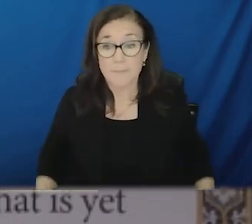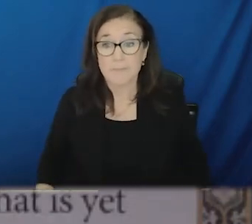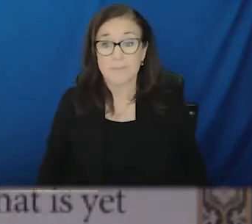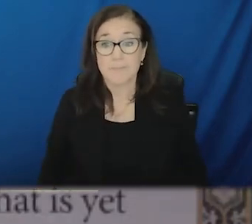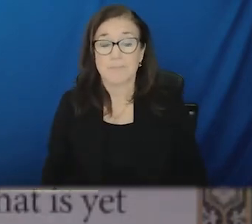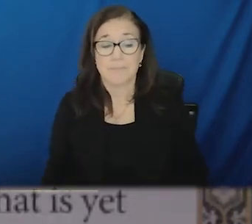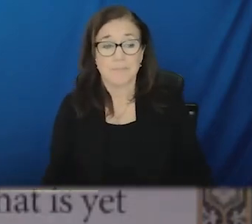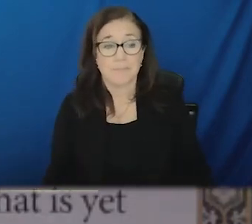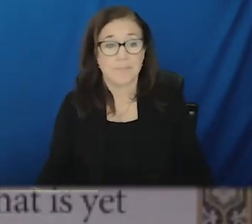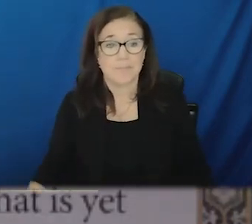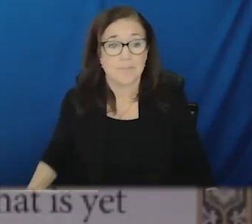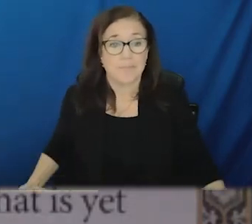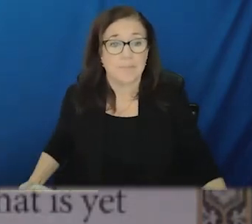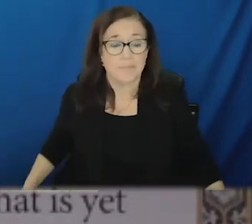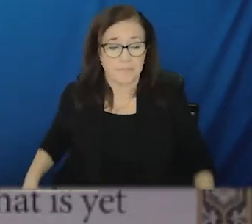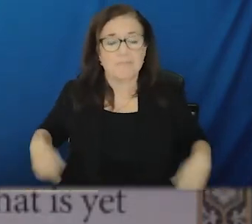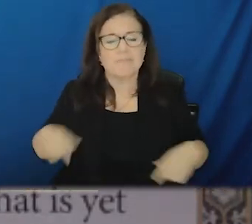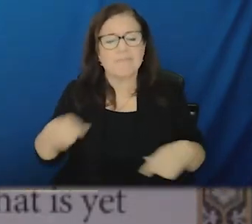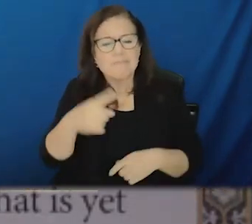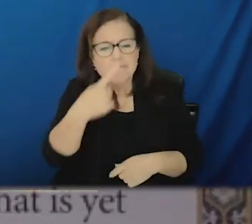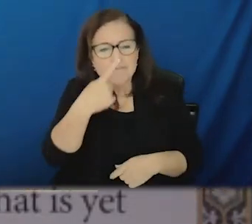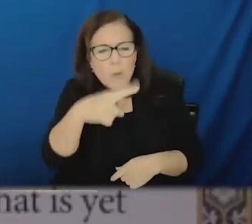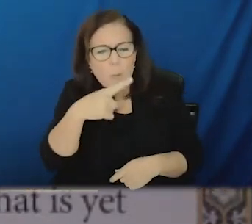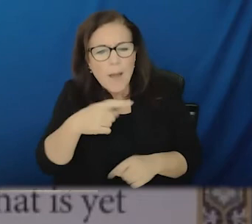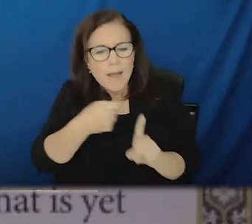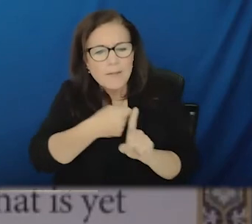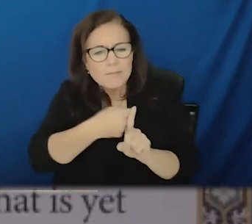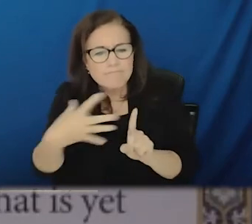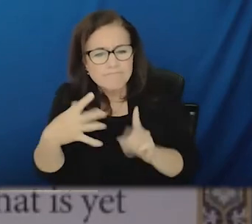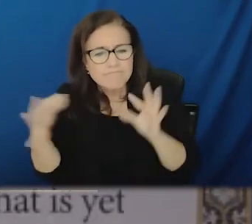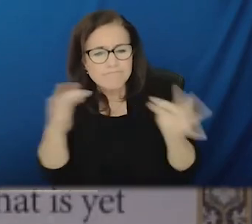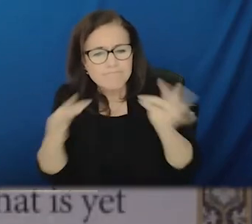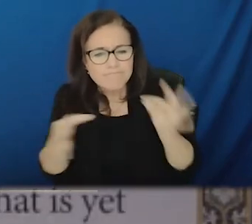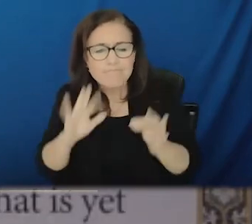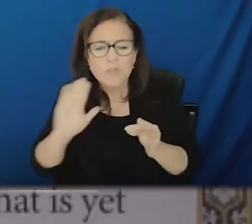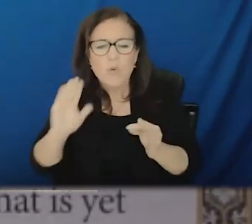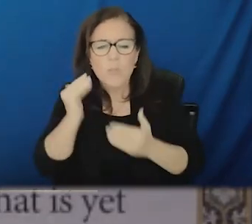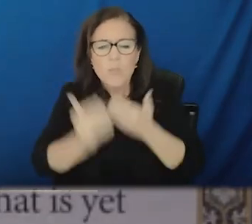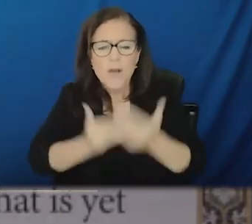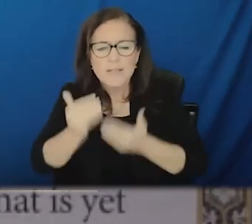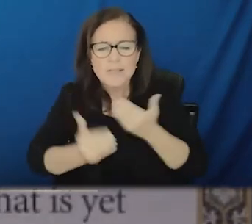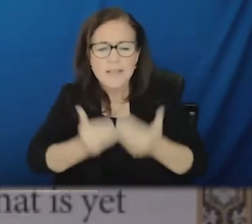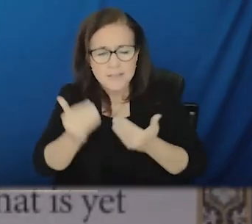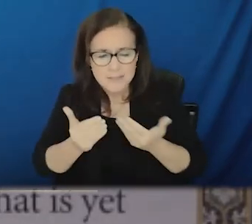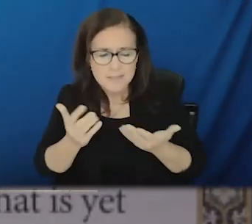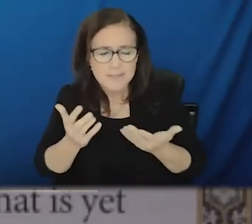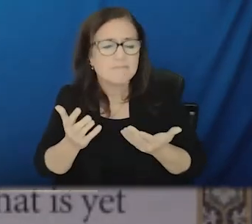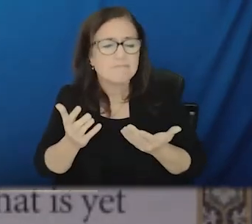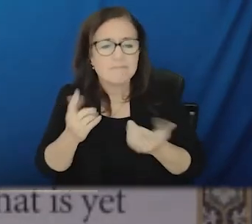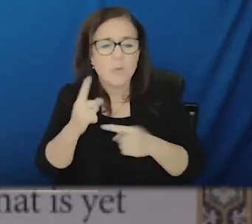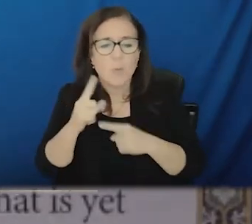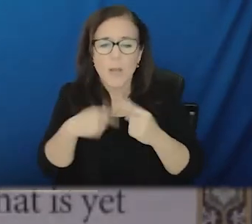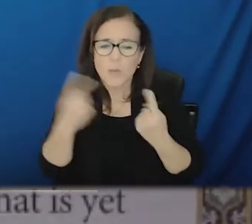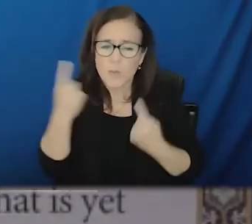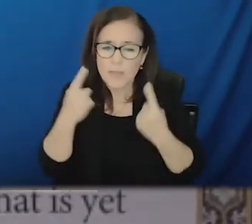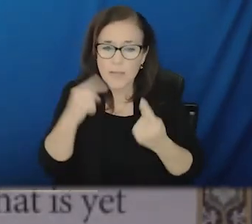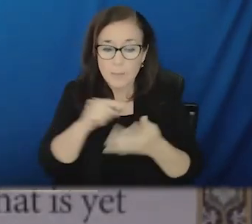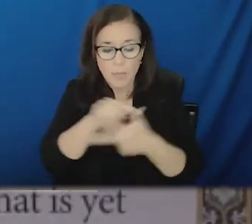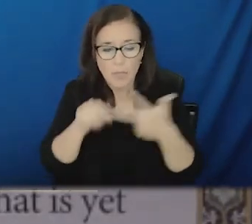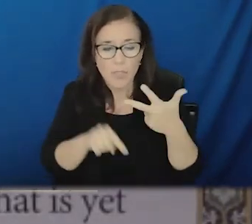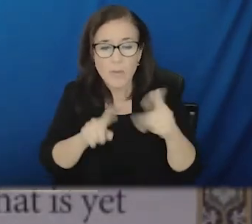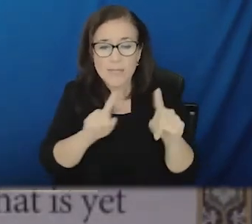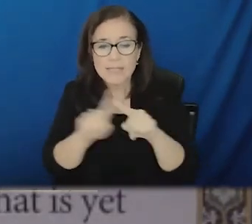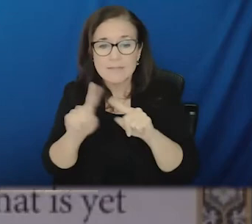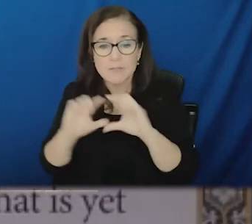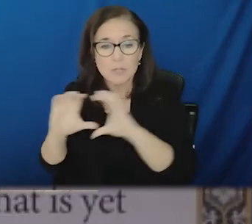Thank you. I wonder if you could elaborate just a little bit about the process you went through in considering the 3 different groups. Yes,